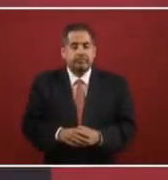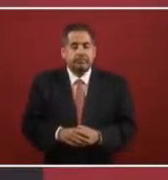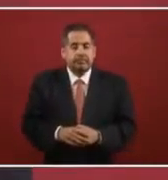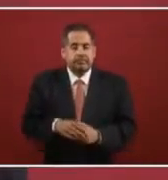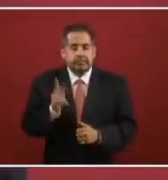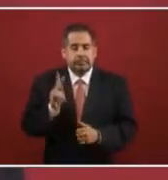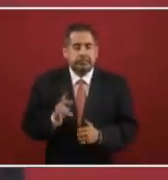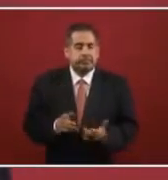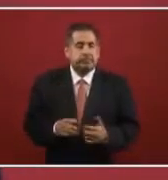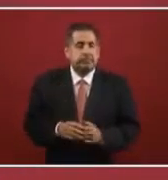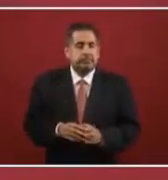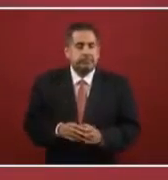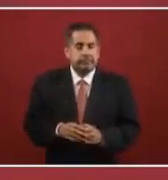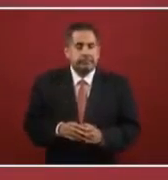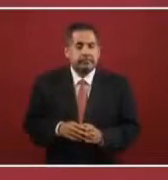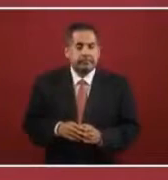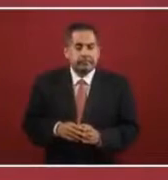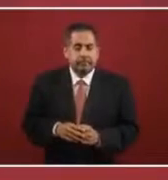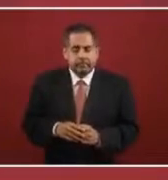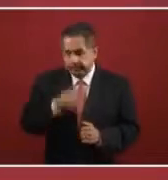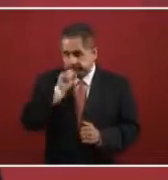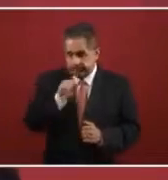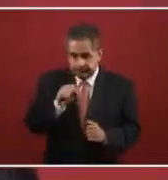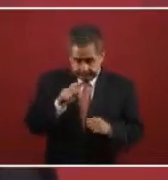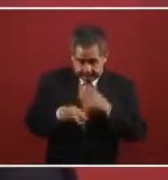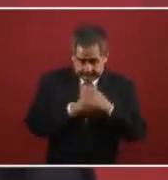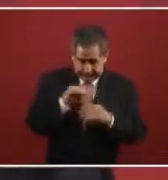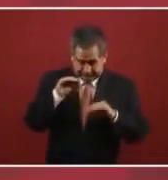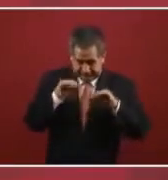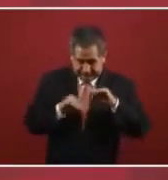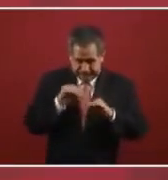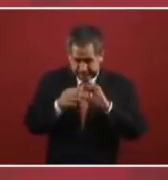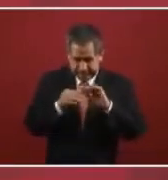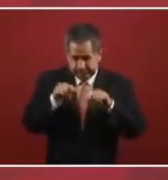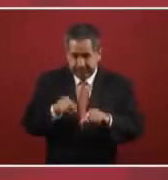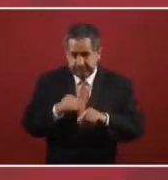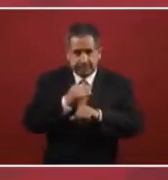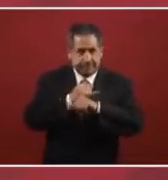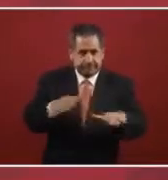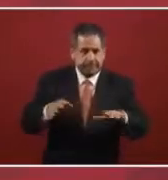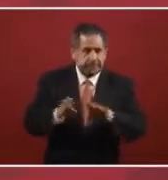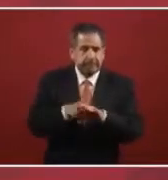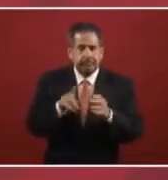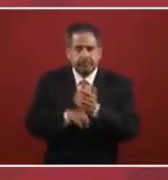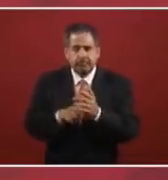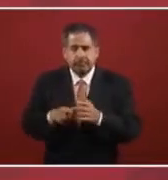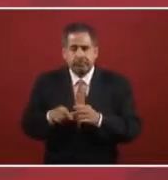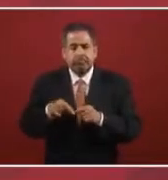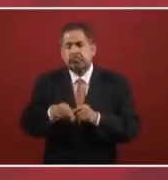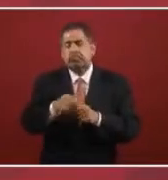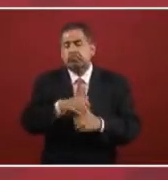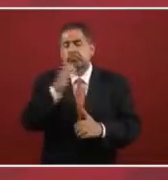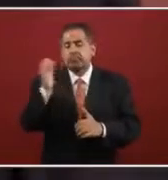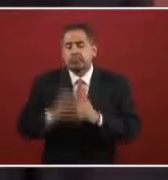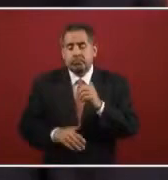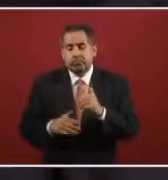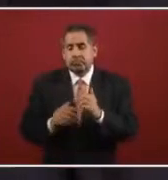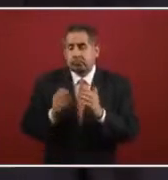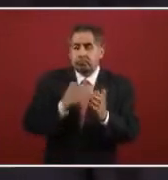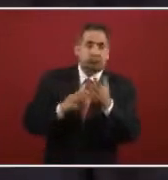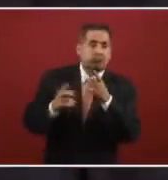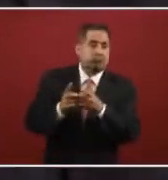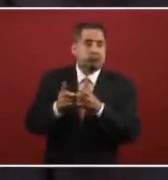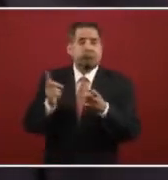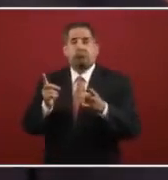Pero But ahí también vamos there also we a have to informar de cómo vamos a inform you terminar el how año we're going to en end the year desarrollo